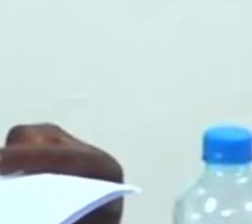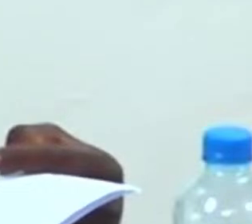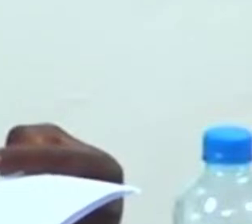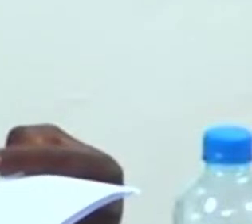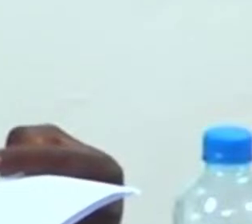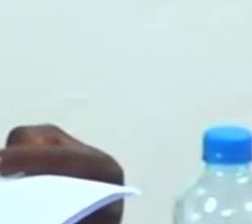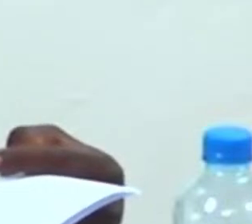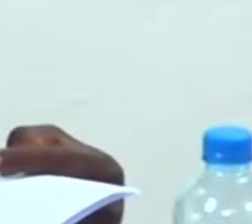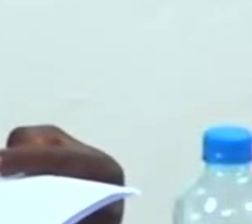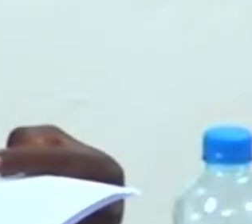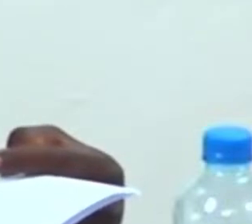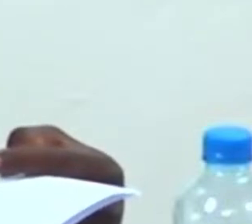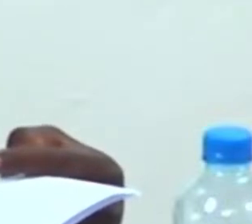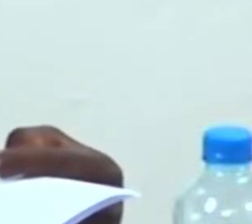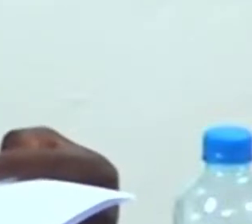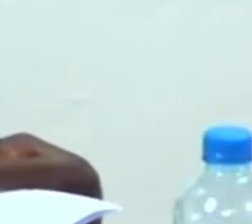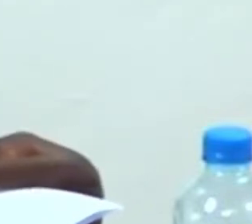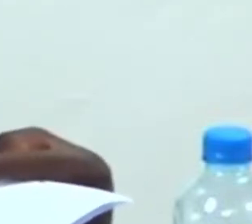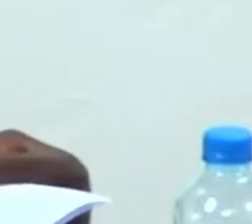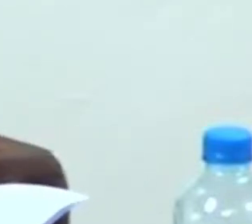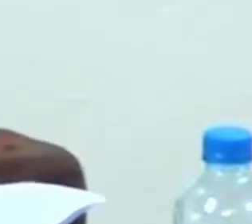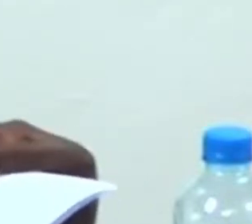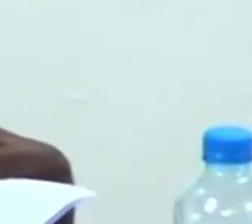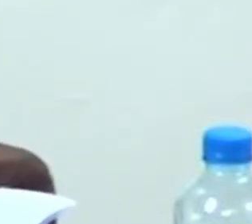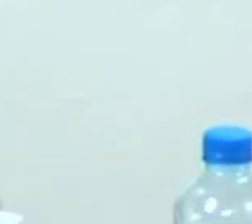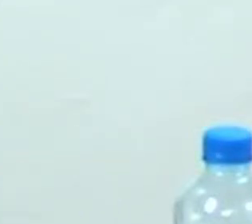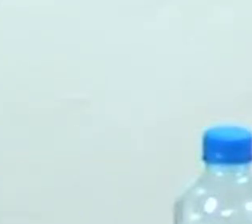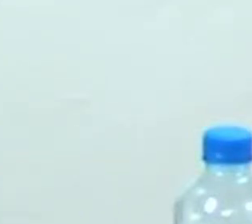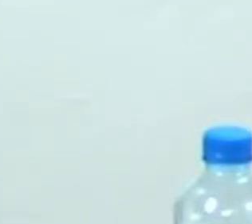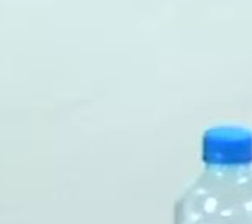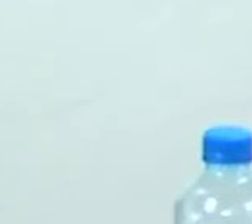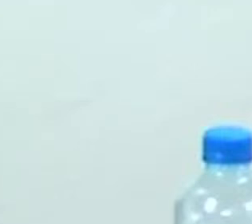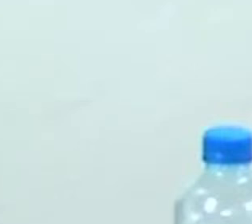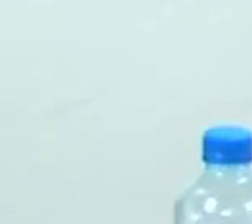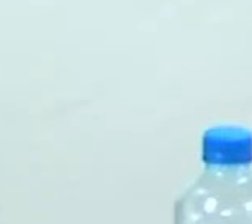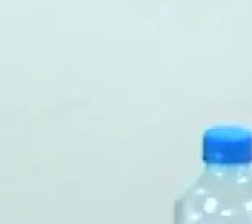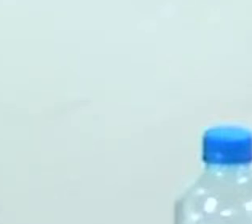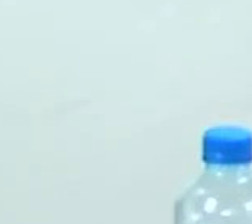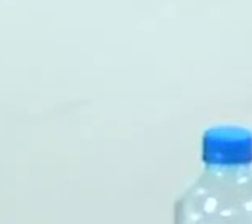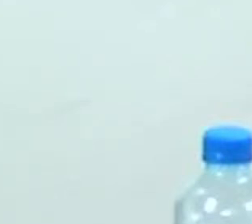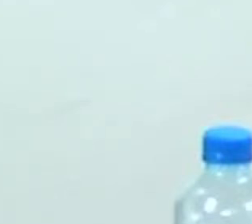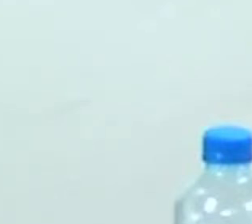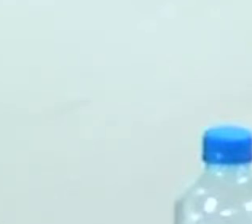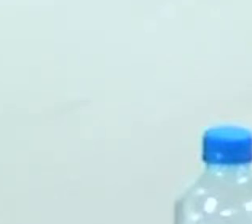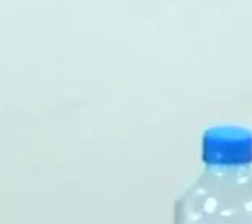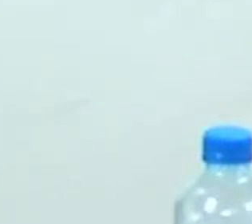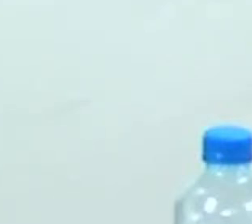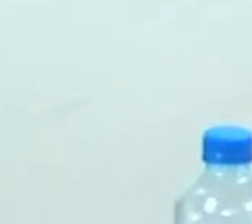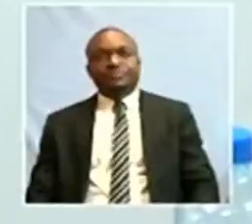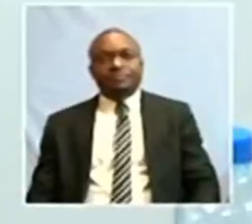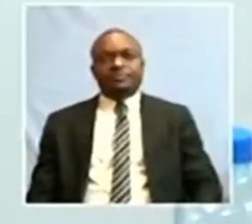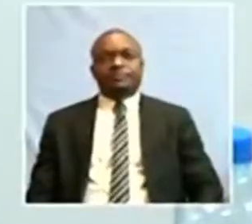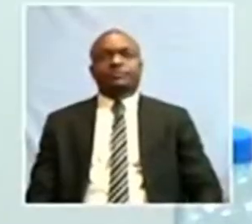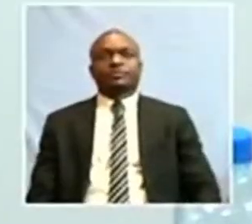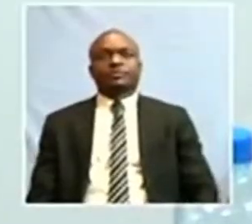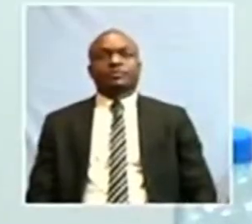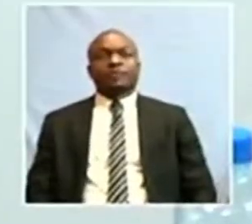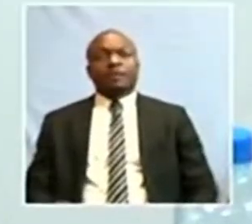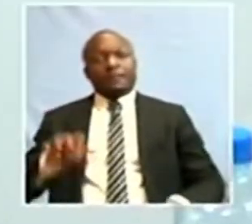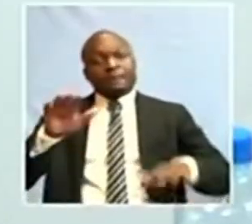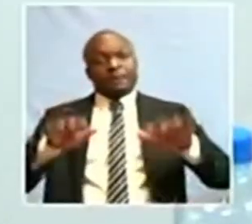232. So I just wanted you to confirm to the committee that what is the current